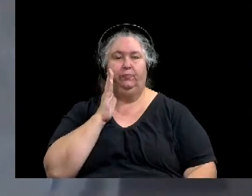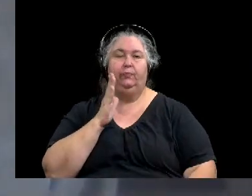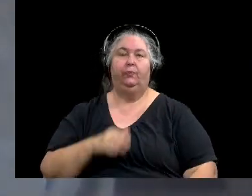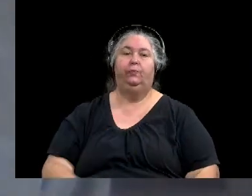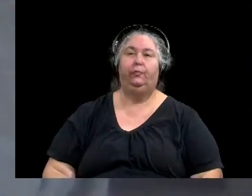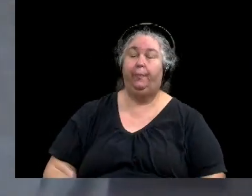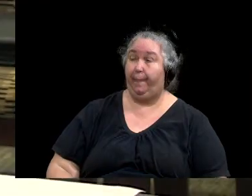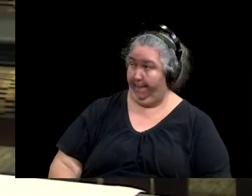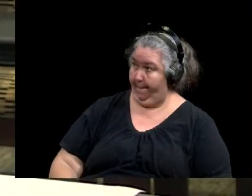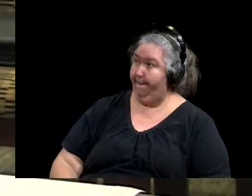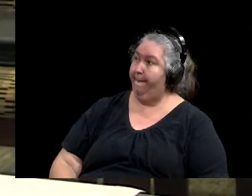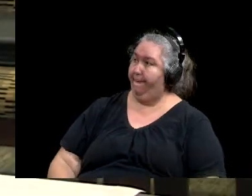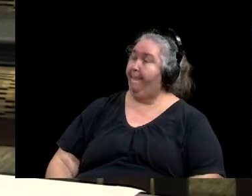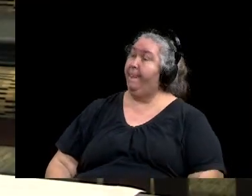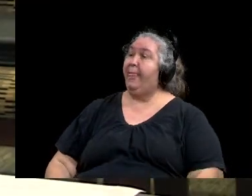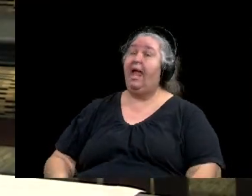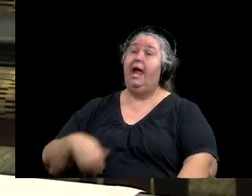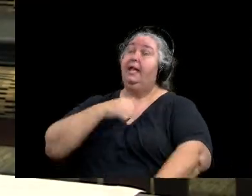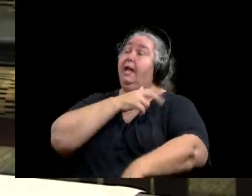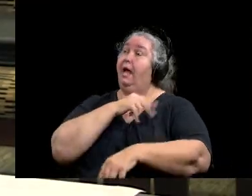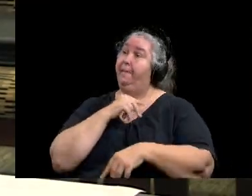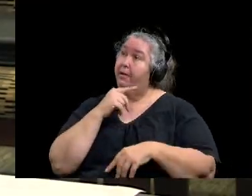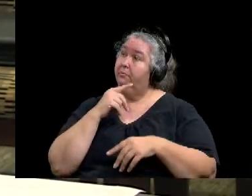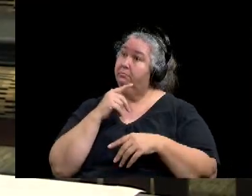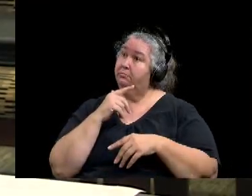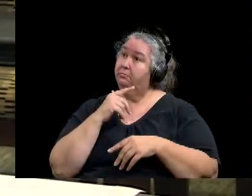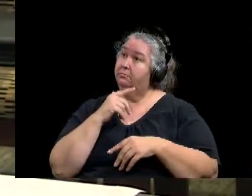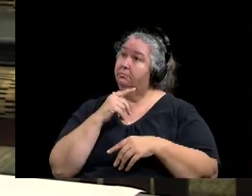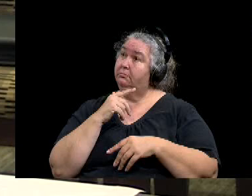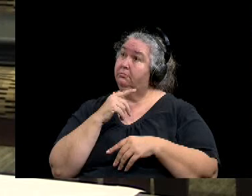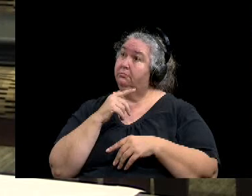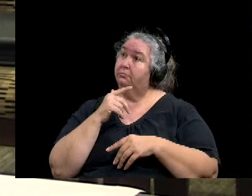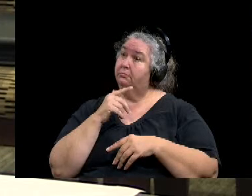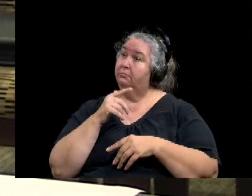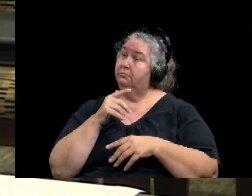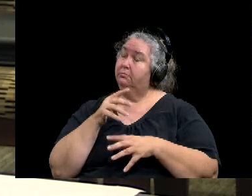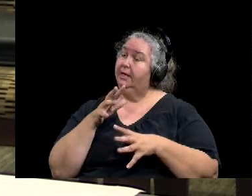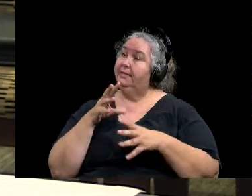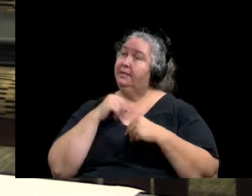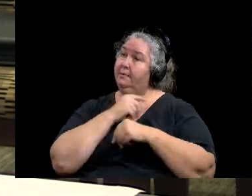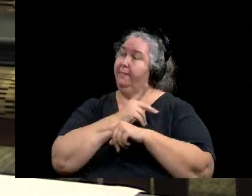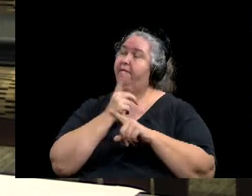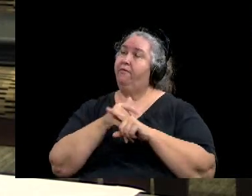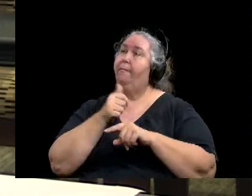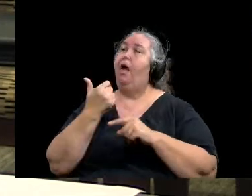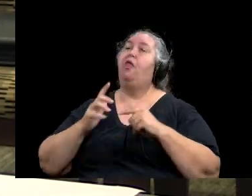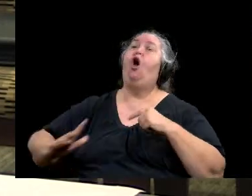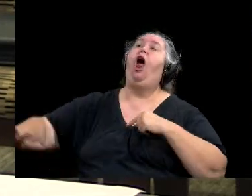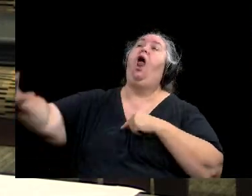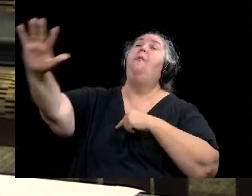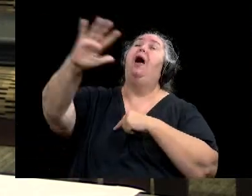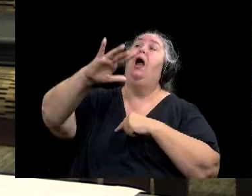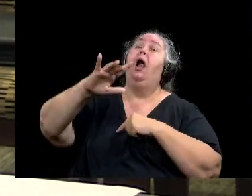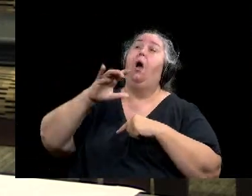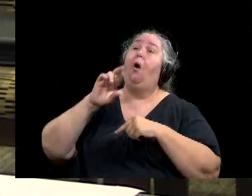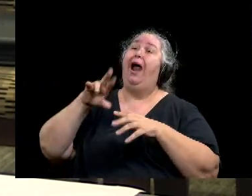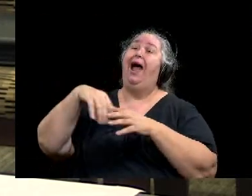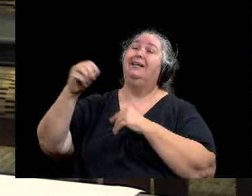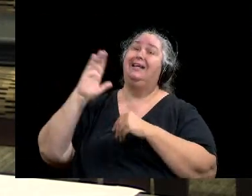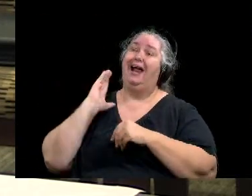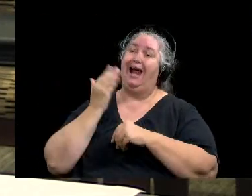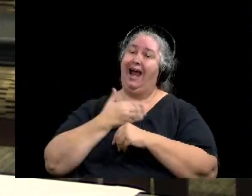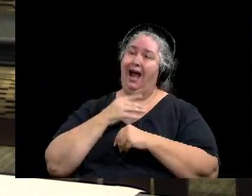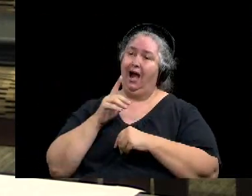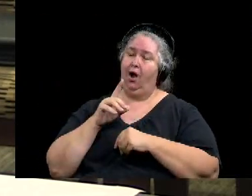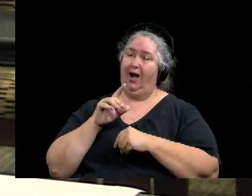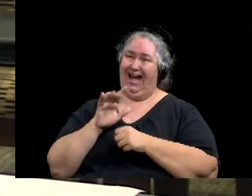All right. Have our hospitals been taking patients from other regions or from outside our trauma service